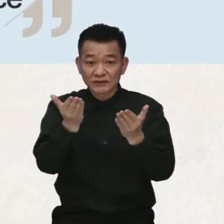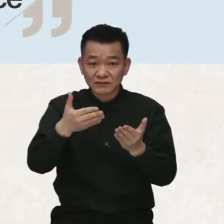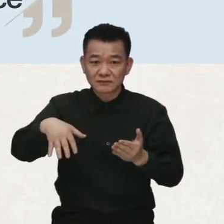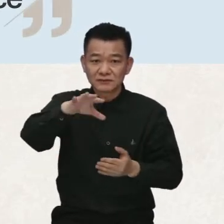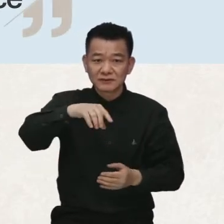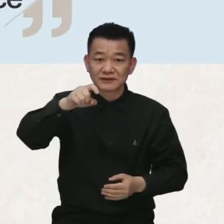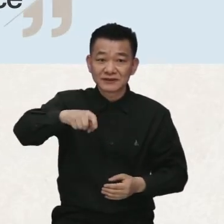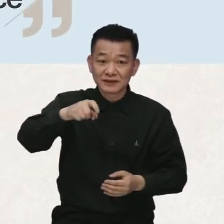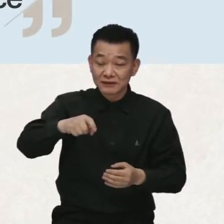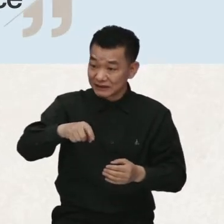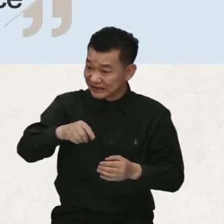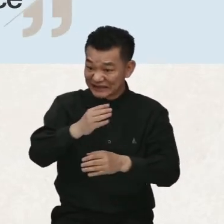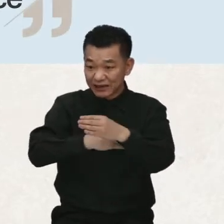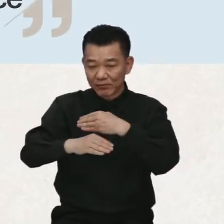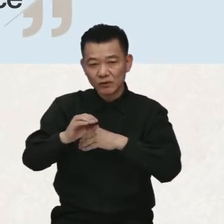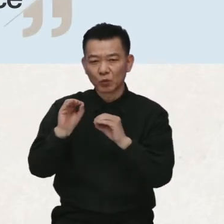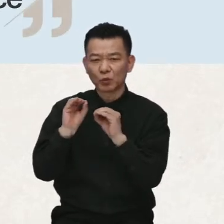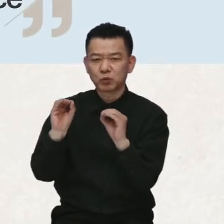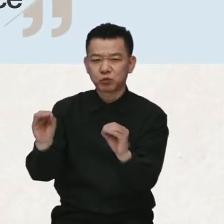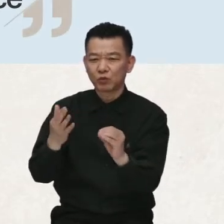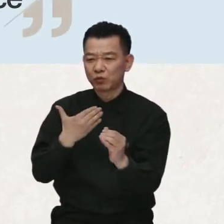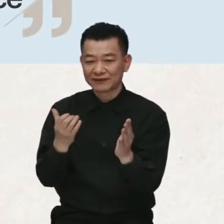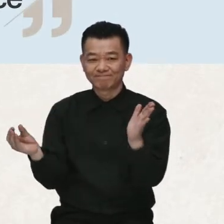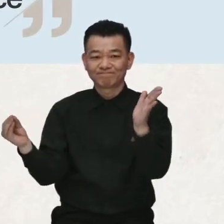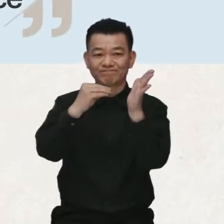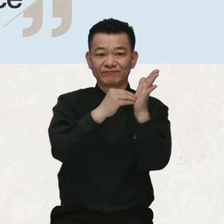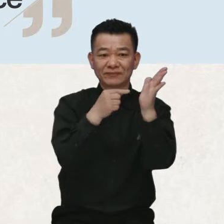no disabilities that require community service.